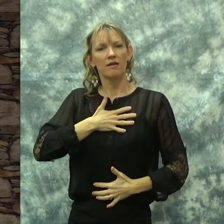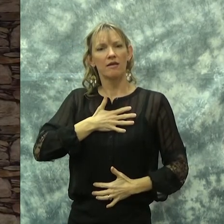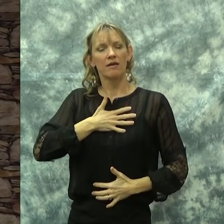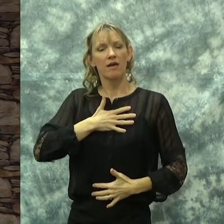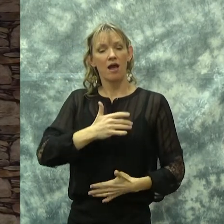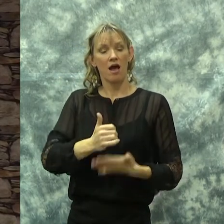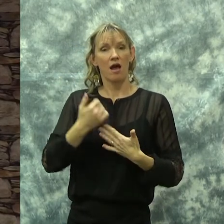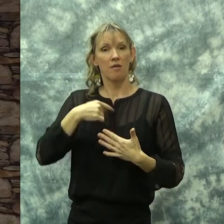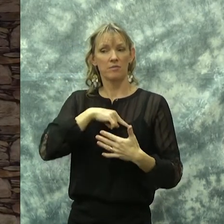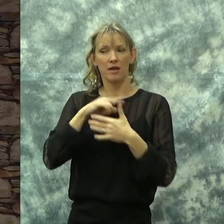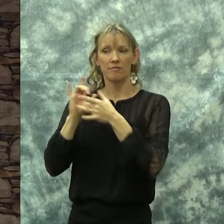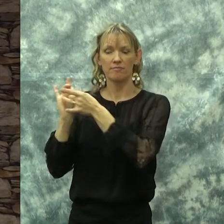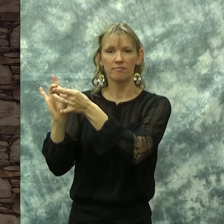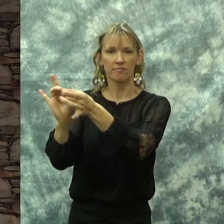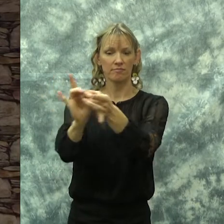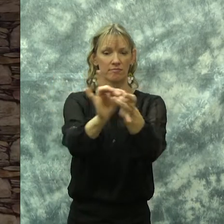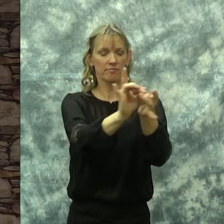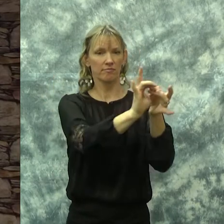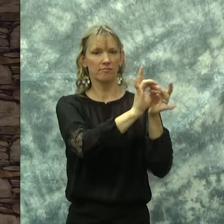connects us all.